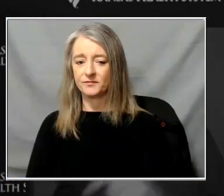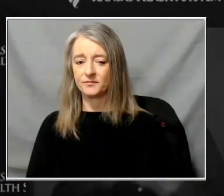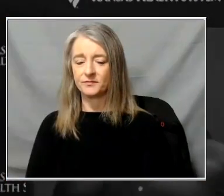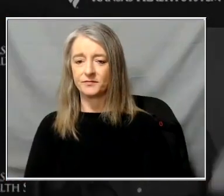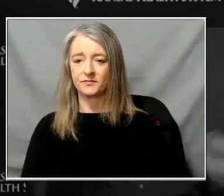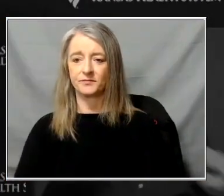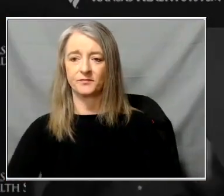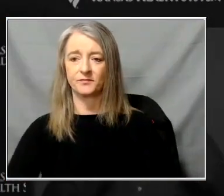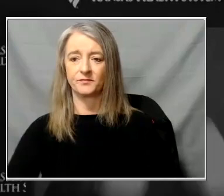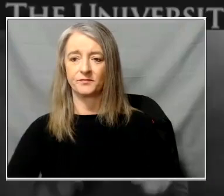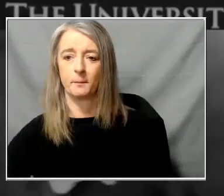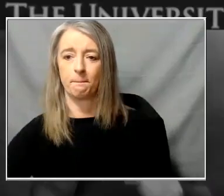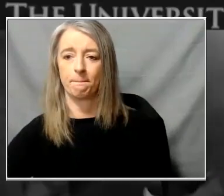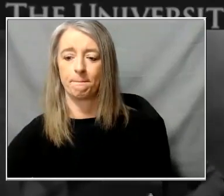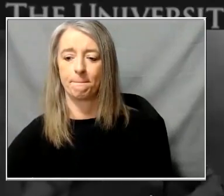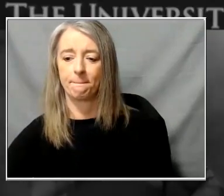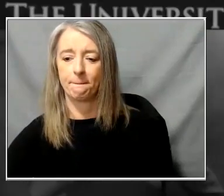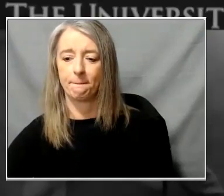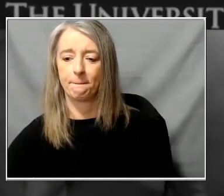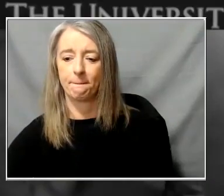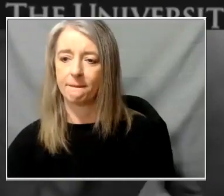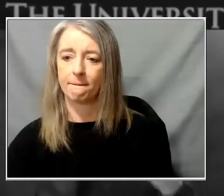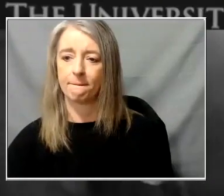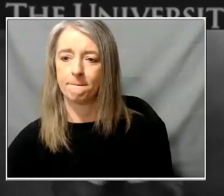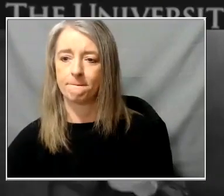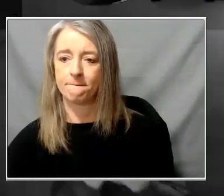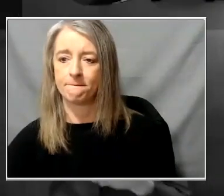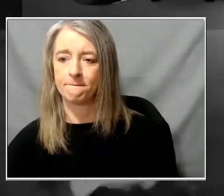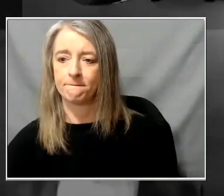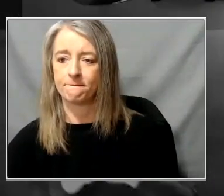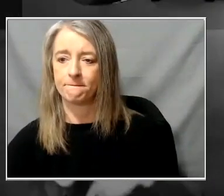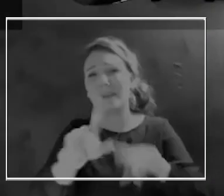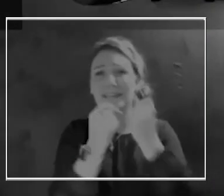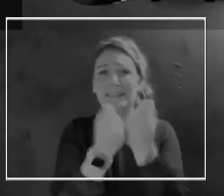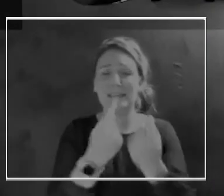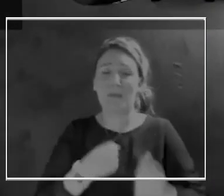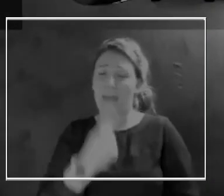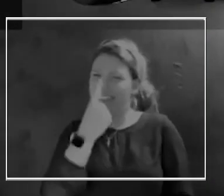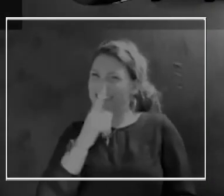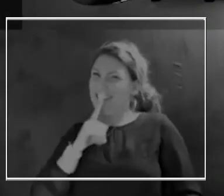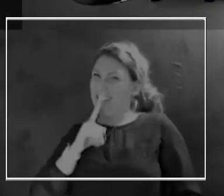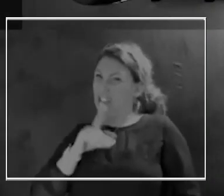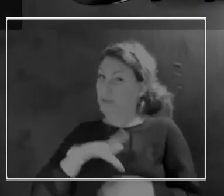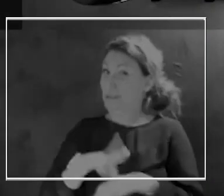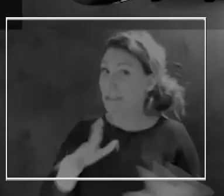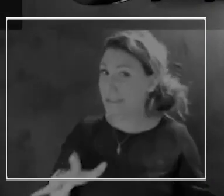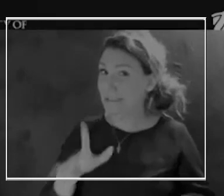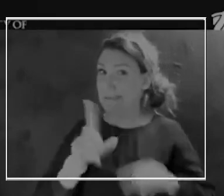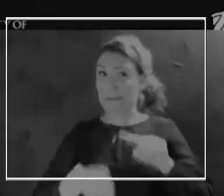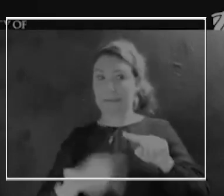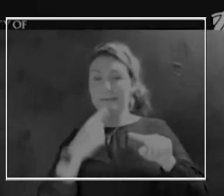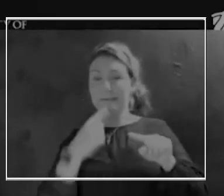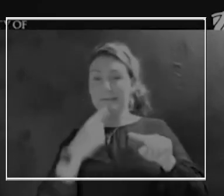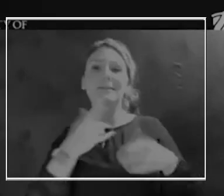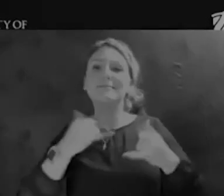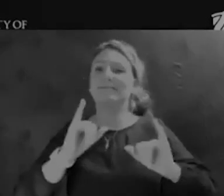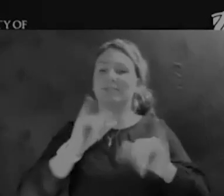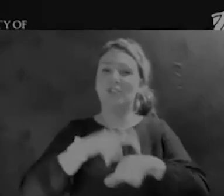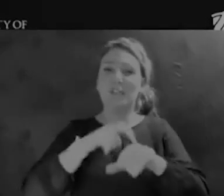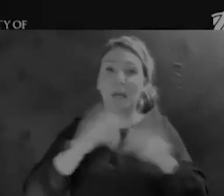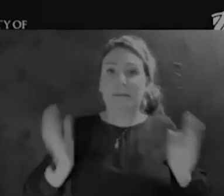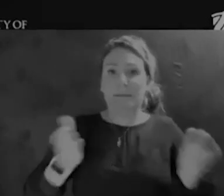have expertise in gallbladder symptoms, what it is, how to work it up, and then ultimately how to take care of the problem. Thank you for coming in today. We appreciate